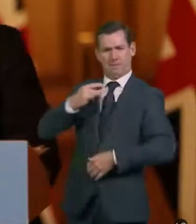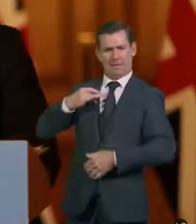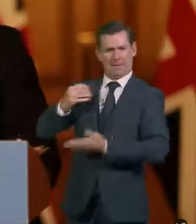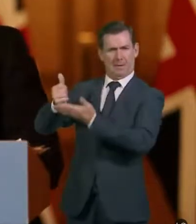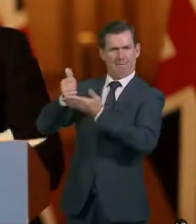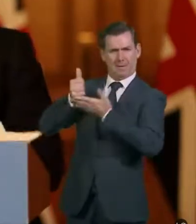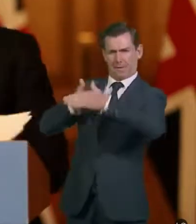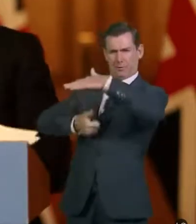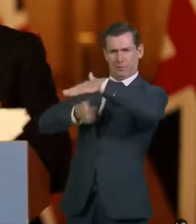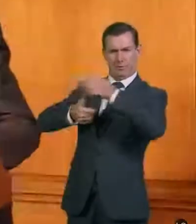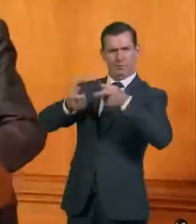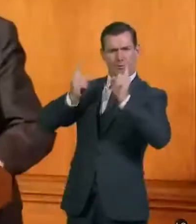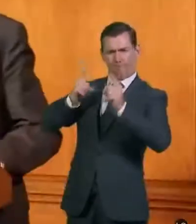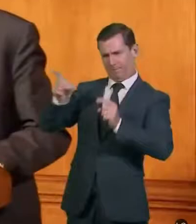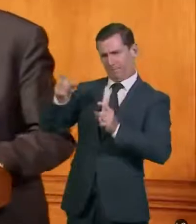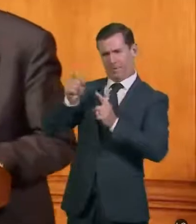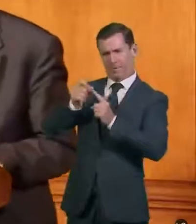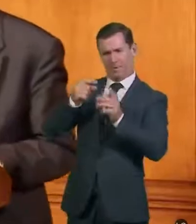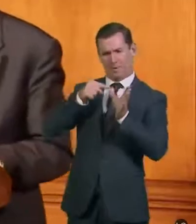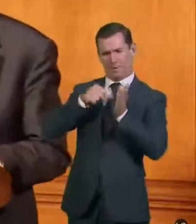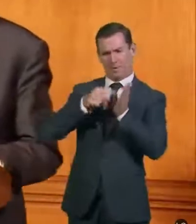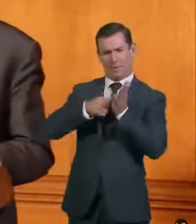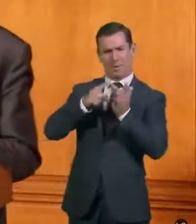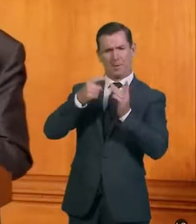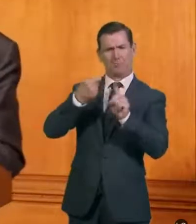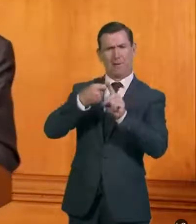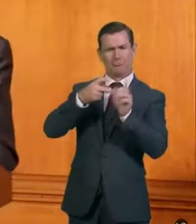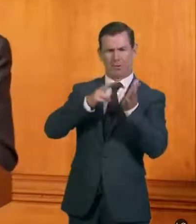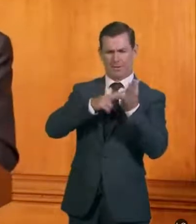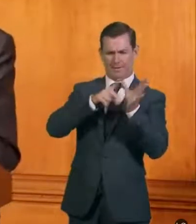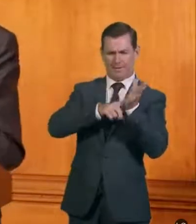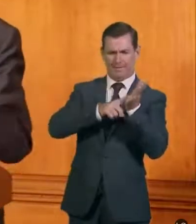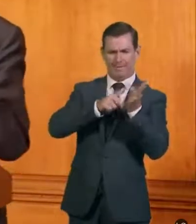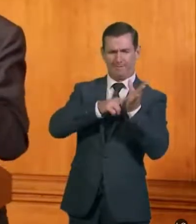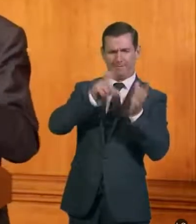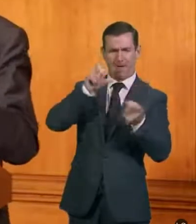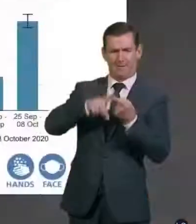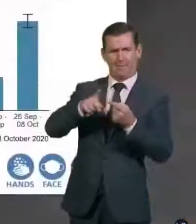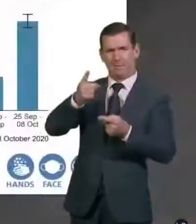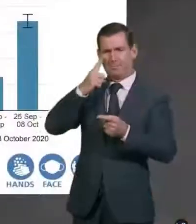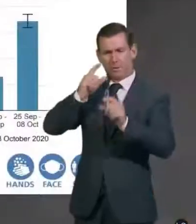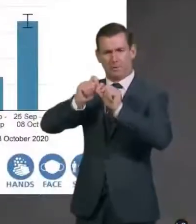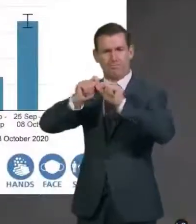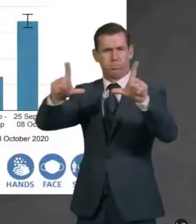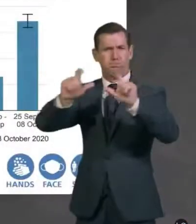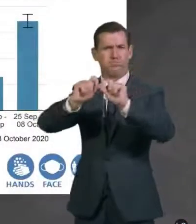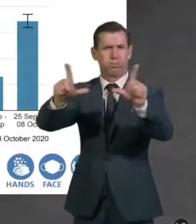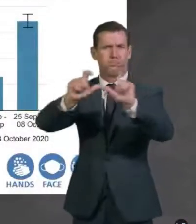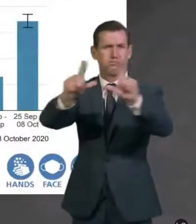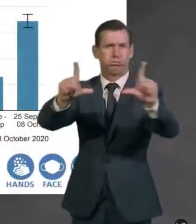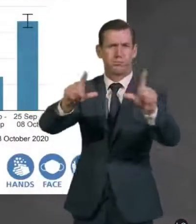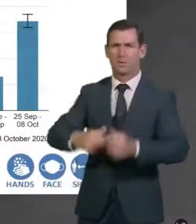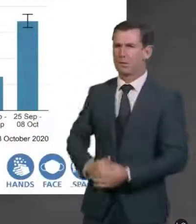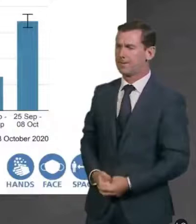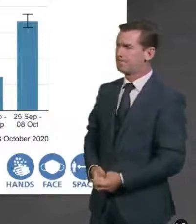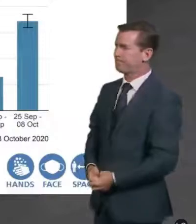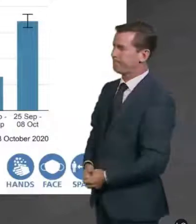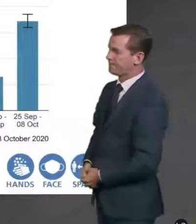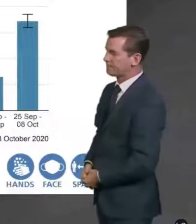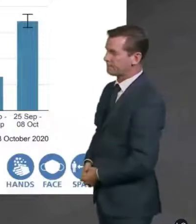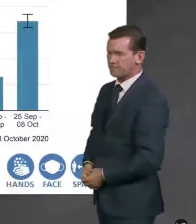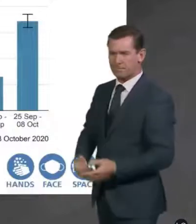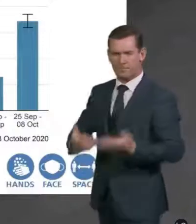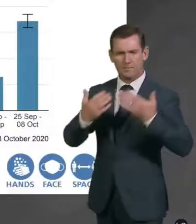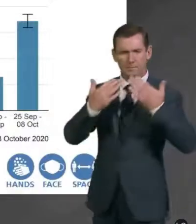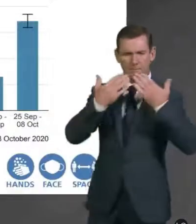questions. Sir Patrick. Thanks very much, Prime Minister. Can I have the first slide, please? I want to talk through just three numbers, which is the prevalence,